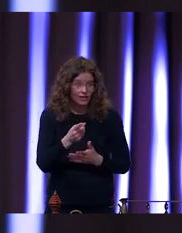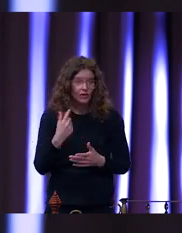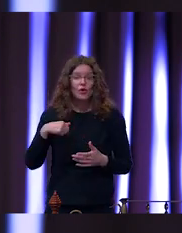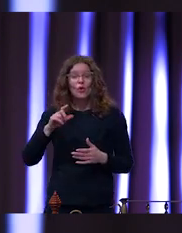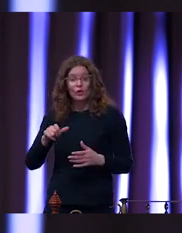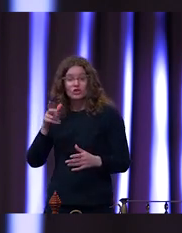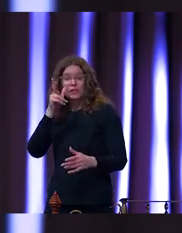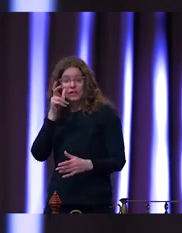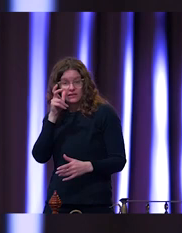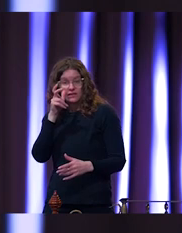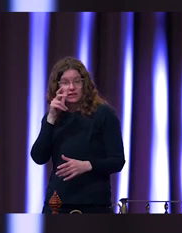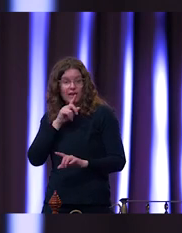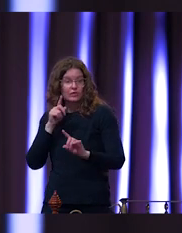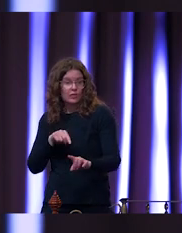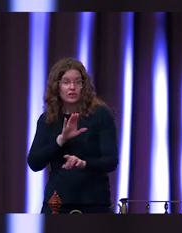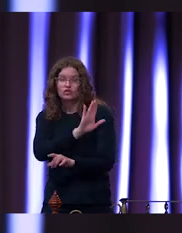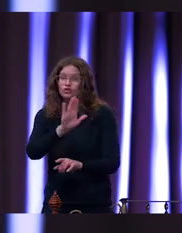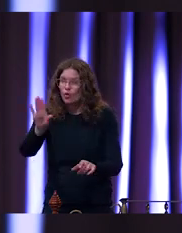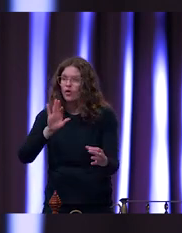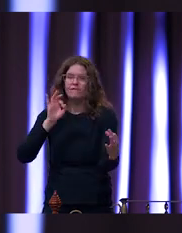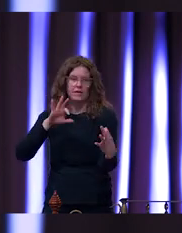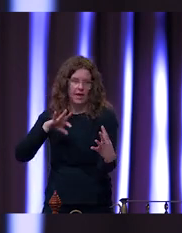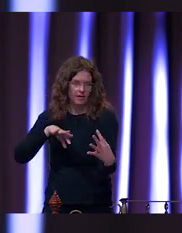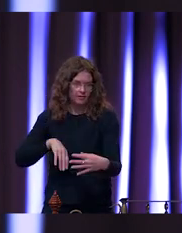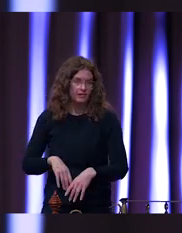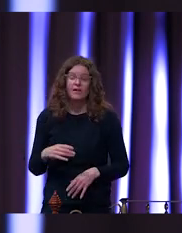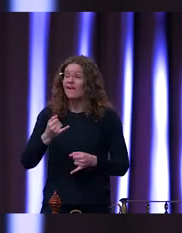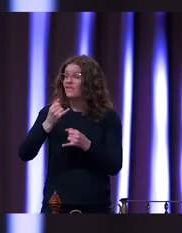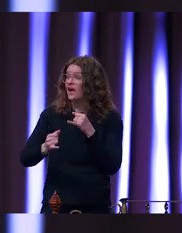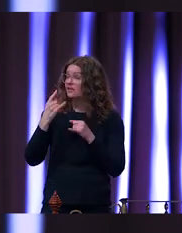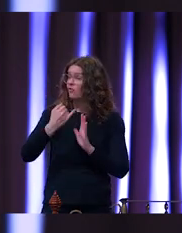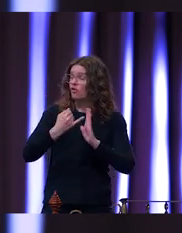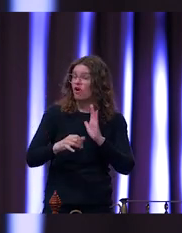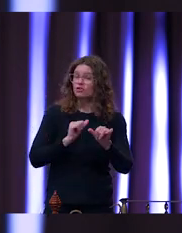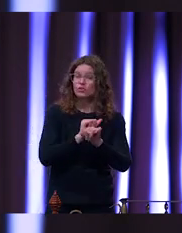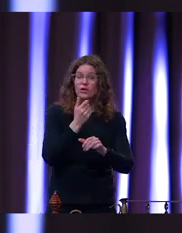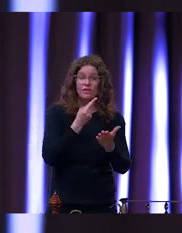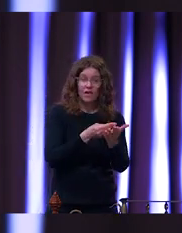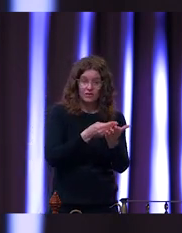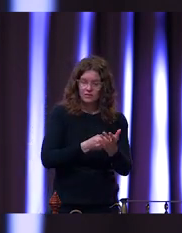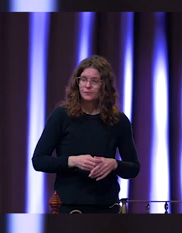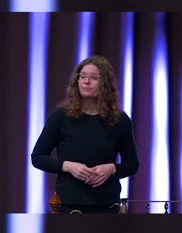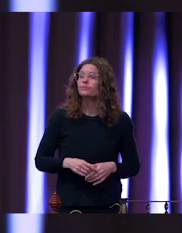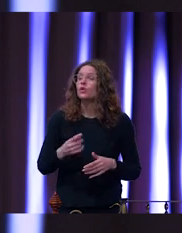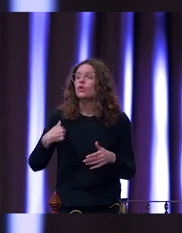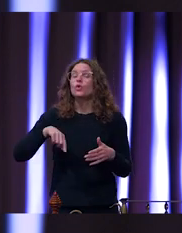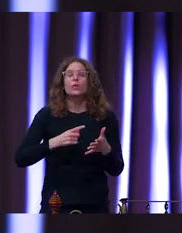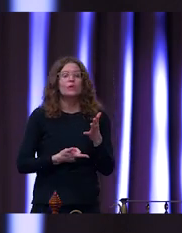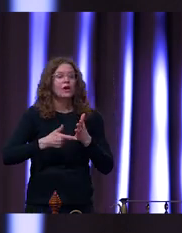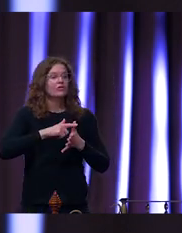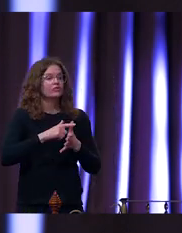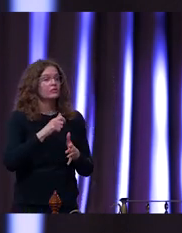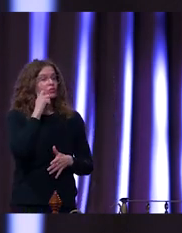responding to what you tell us is important. Finally, for Arts Work Fund, we have been prioritizing racial and cultural